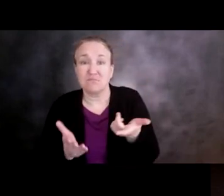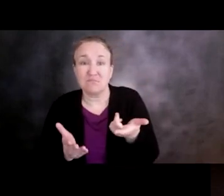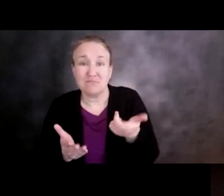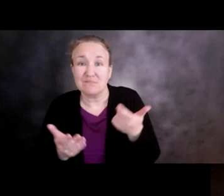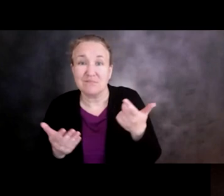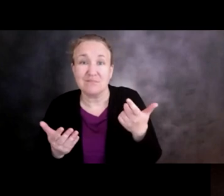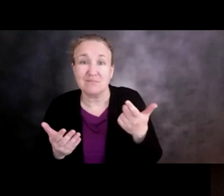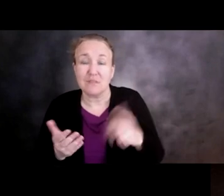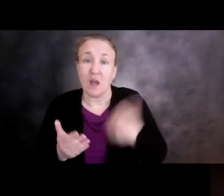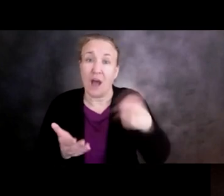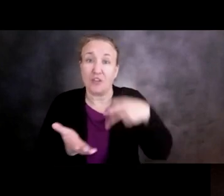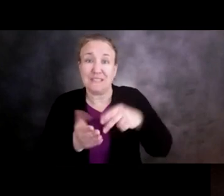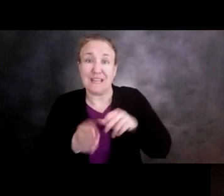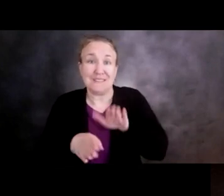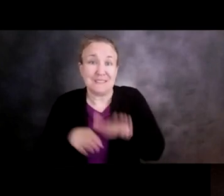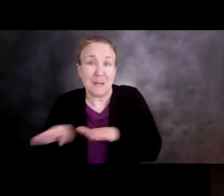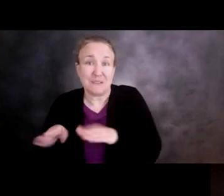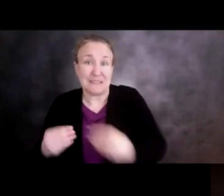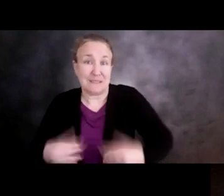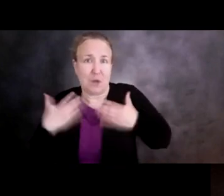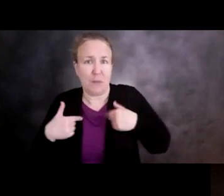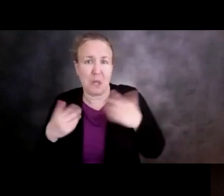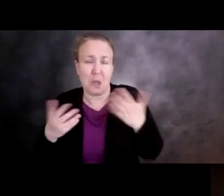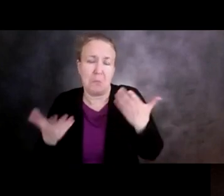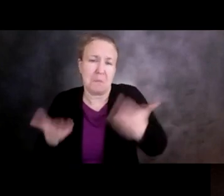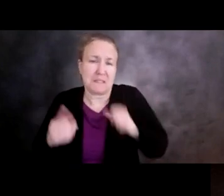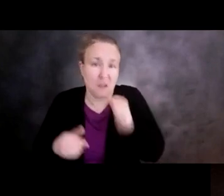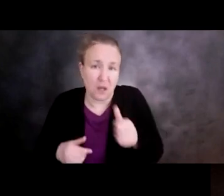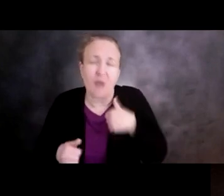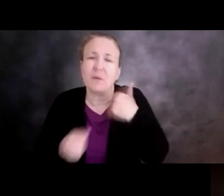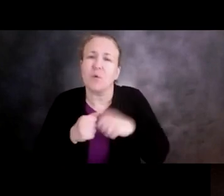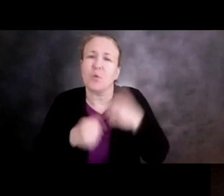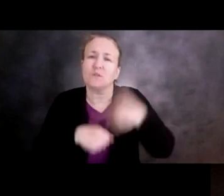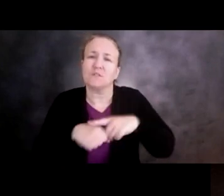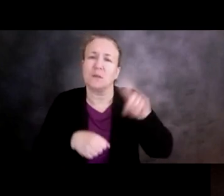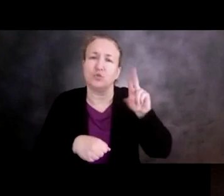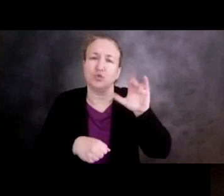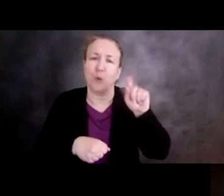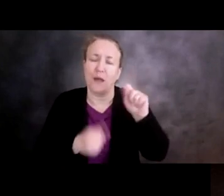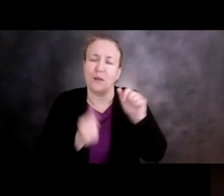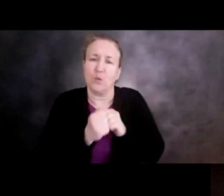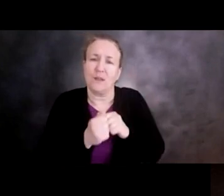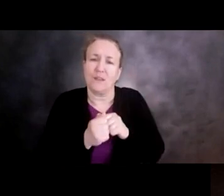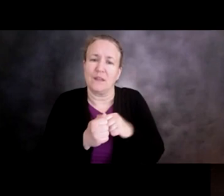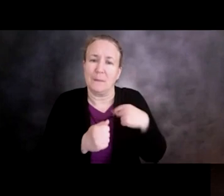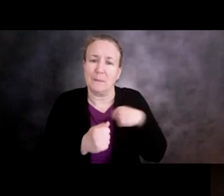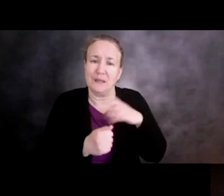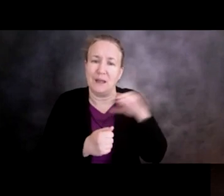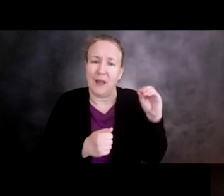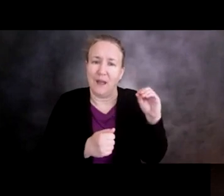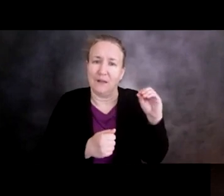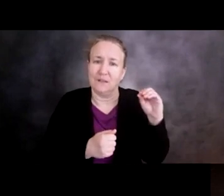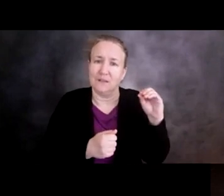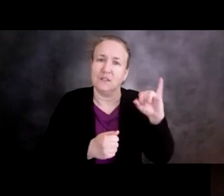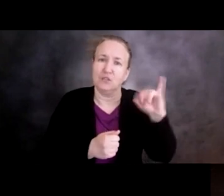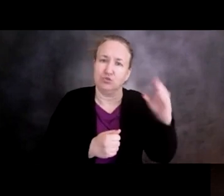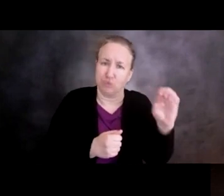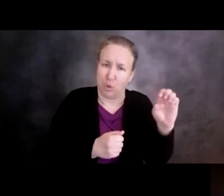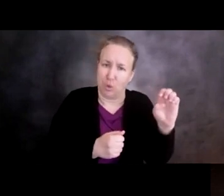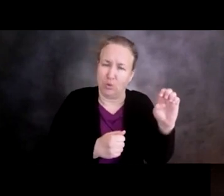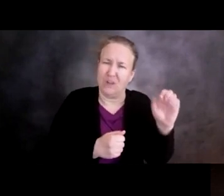necessarily other dance steps. Like I remember there was a duet that me and Joe performed in Danko on Danko